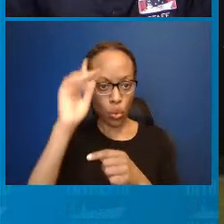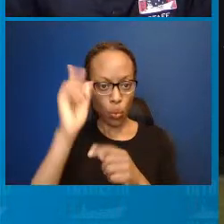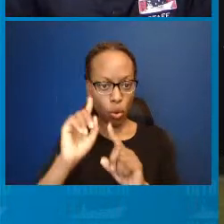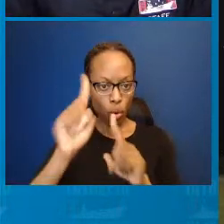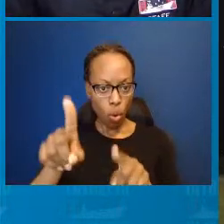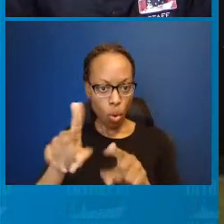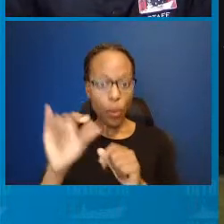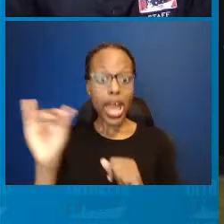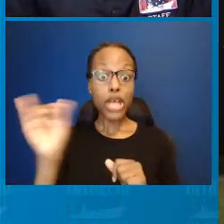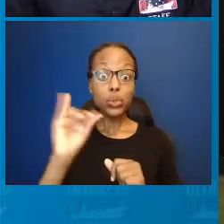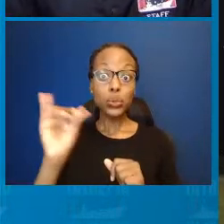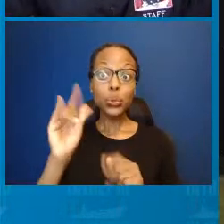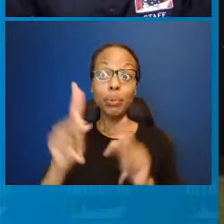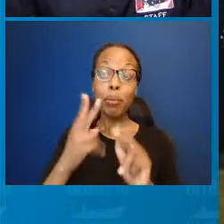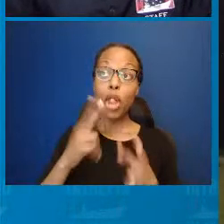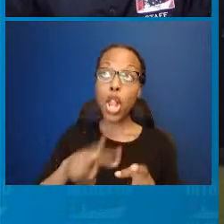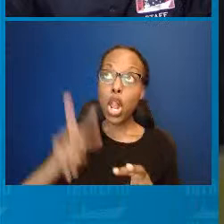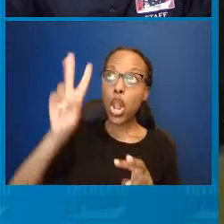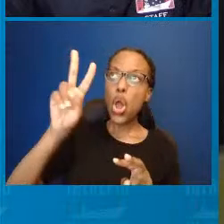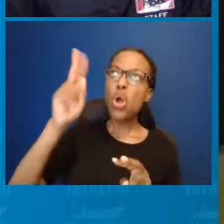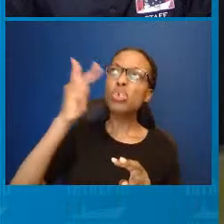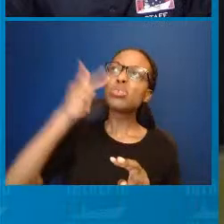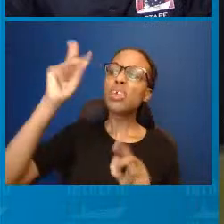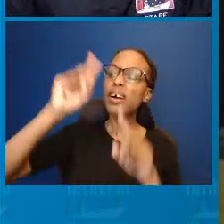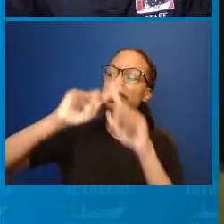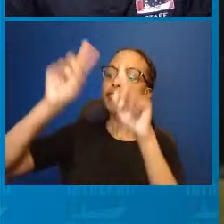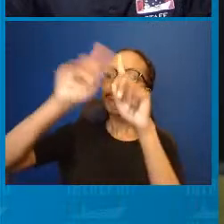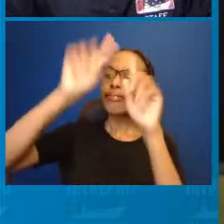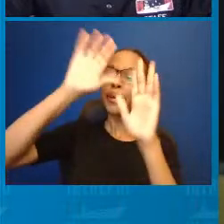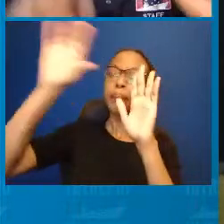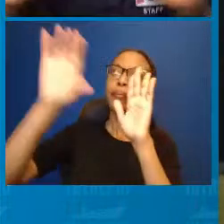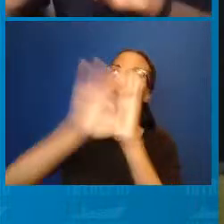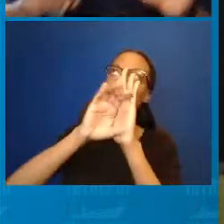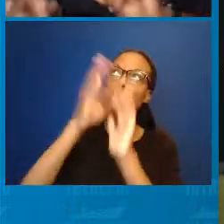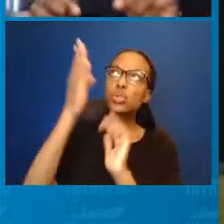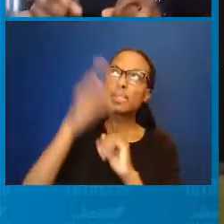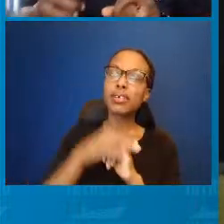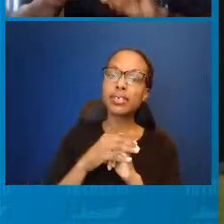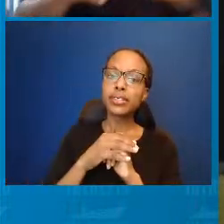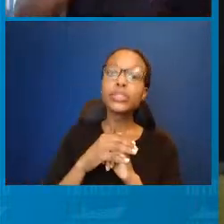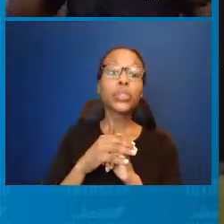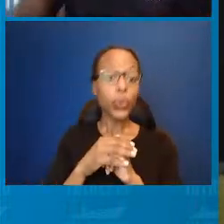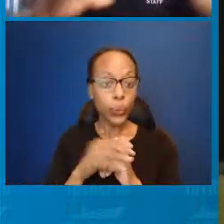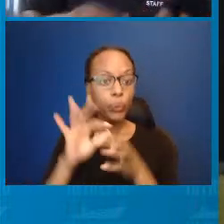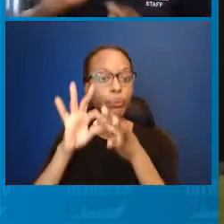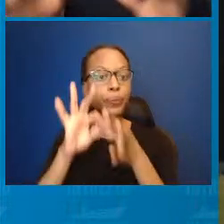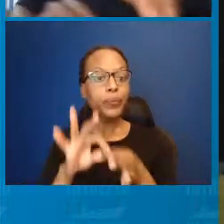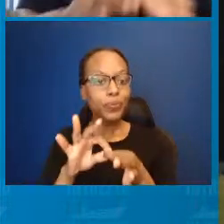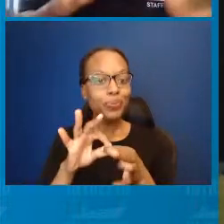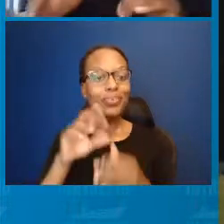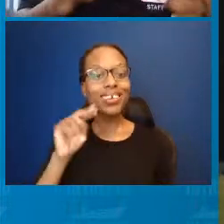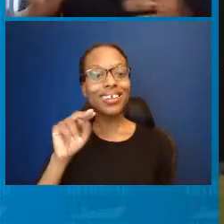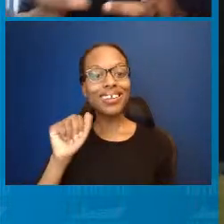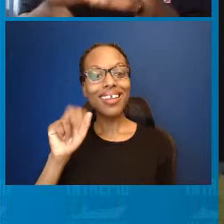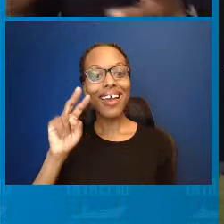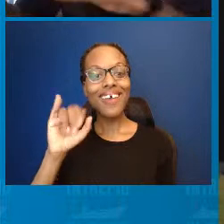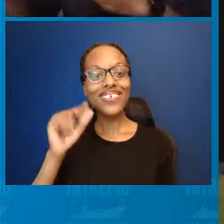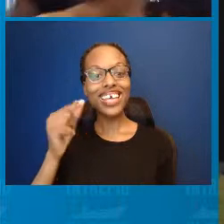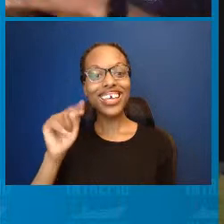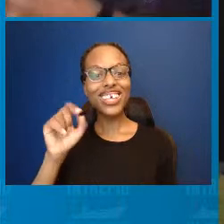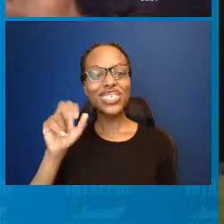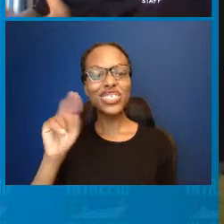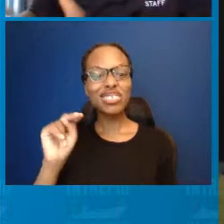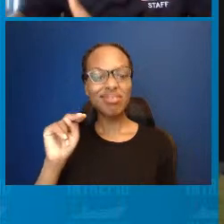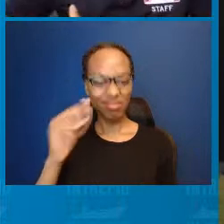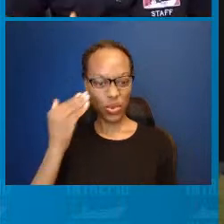right? Now, in terms of navigation, when we look up, it's easier to navigate and to figure out where you are in